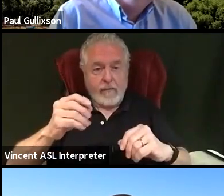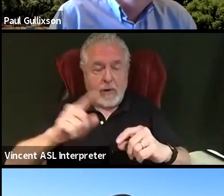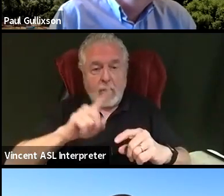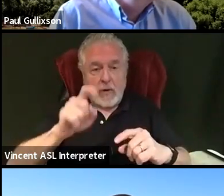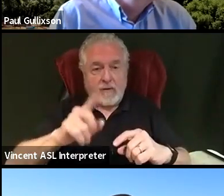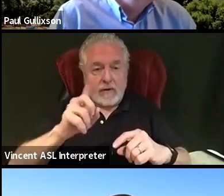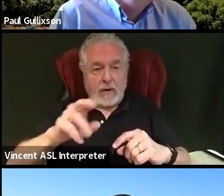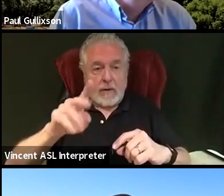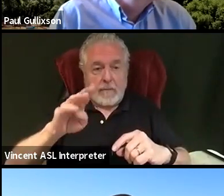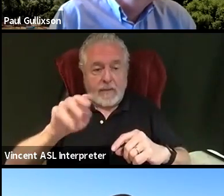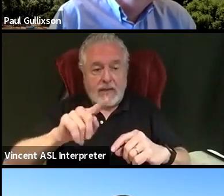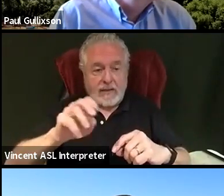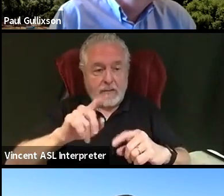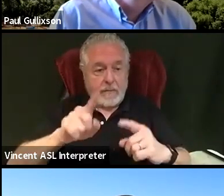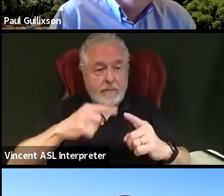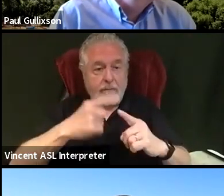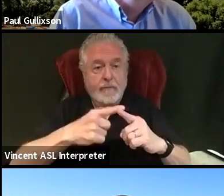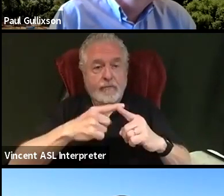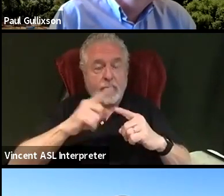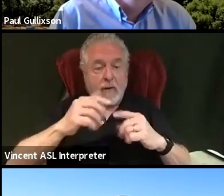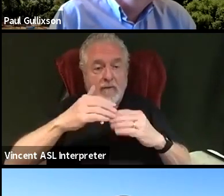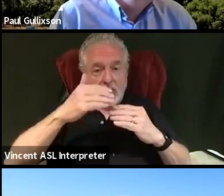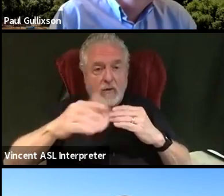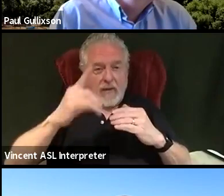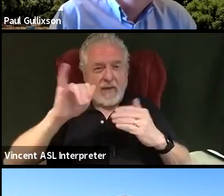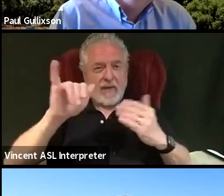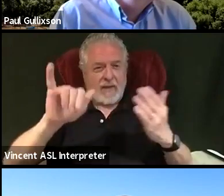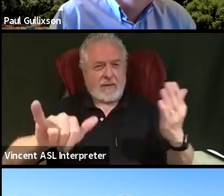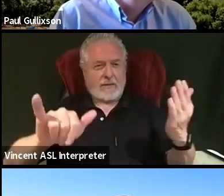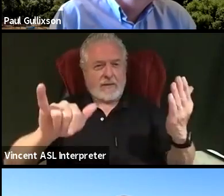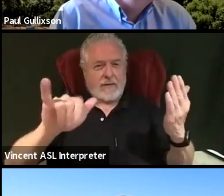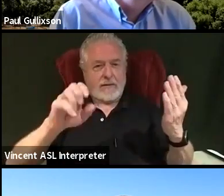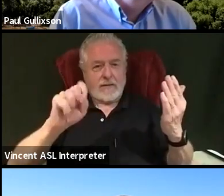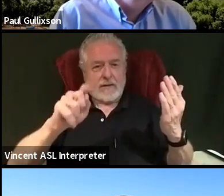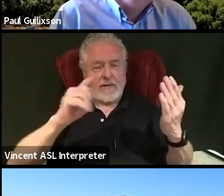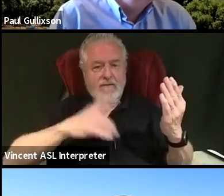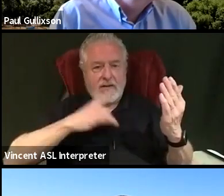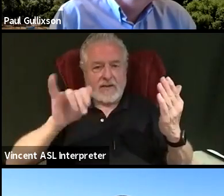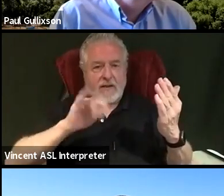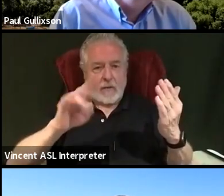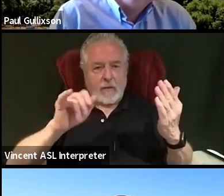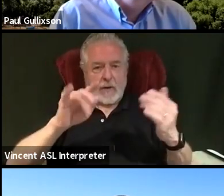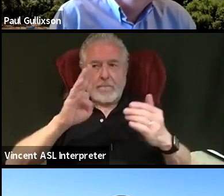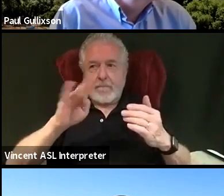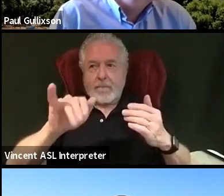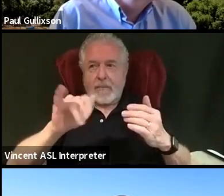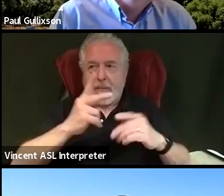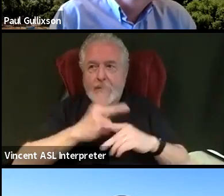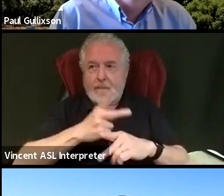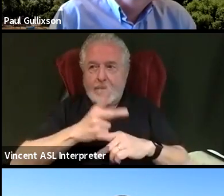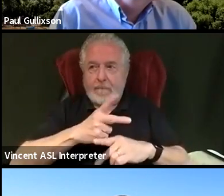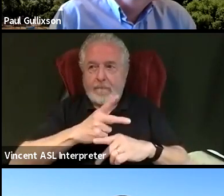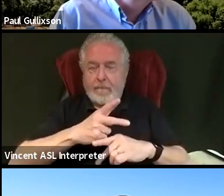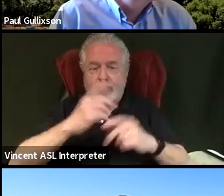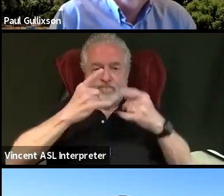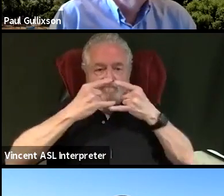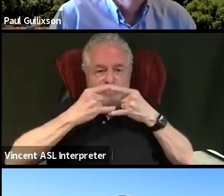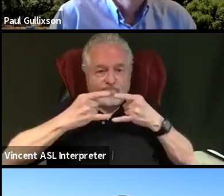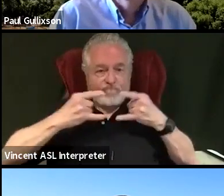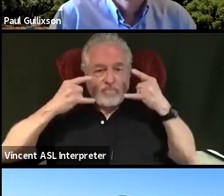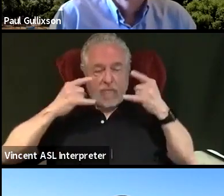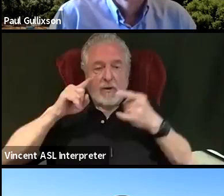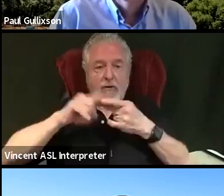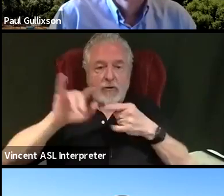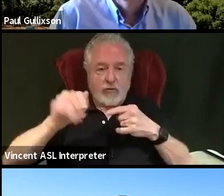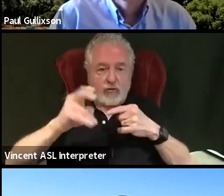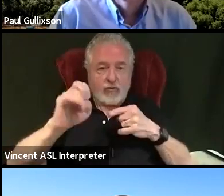question for Dr. Mace about going forward. And I think the state is feeling the same way by keeping the facial coverings until